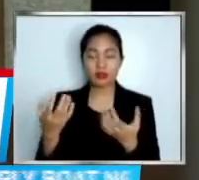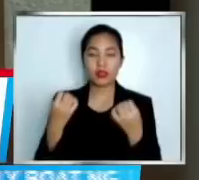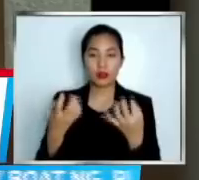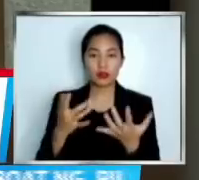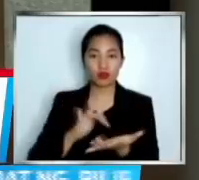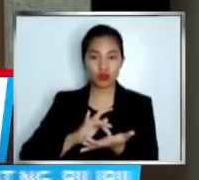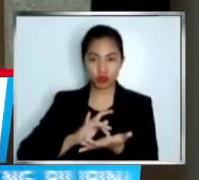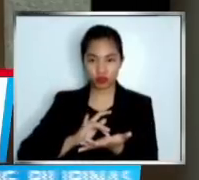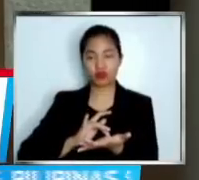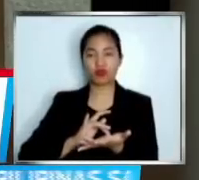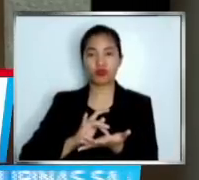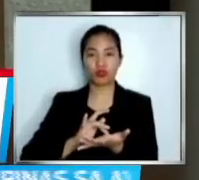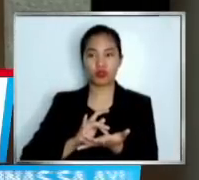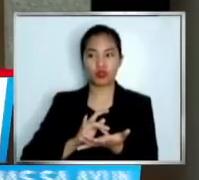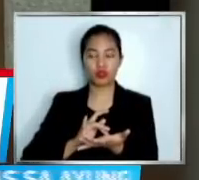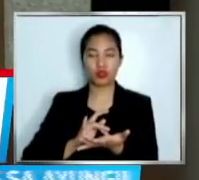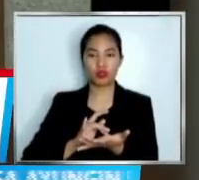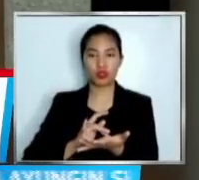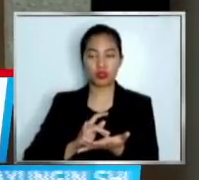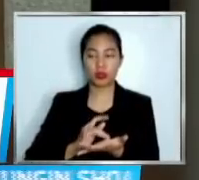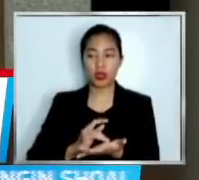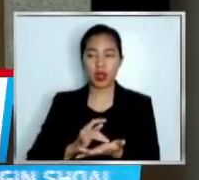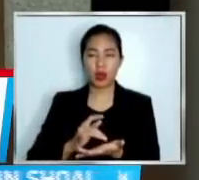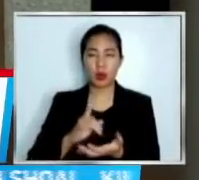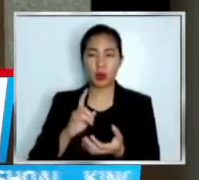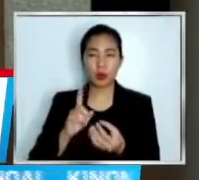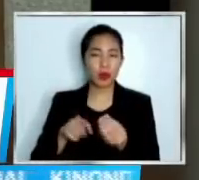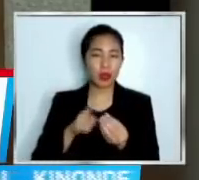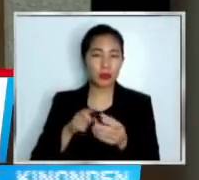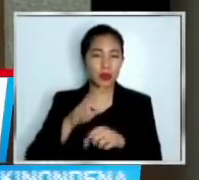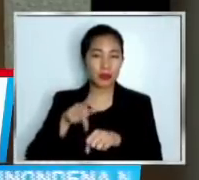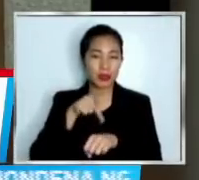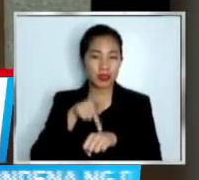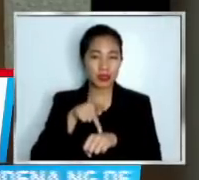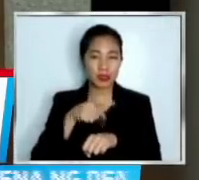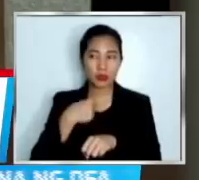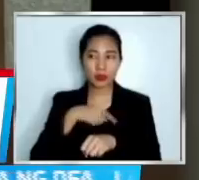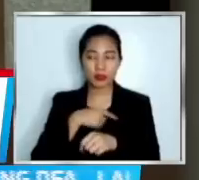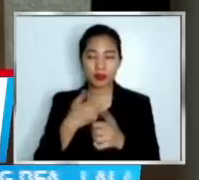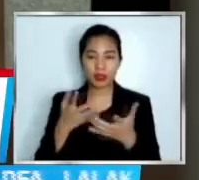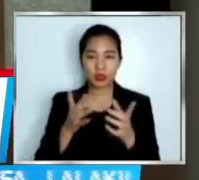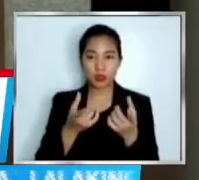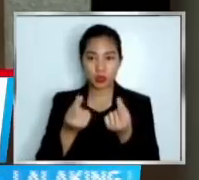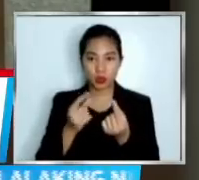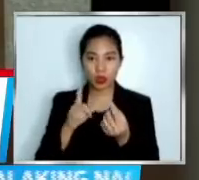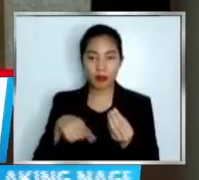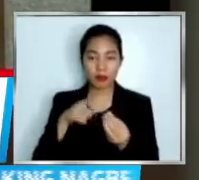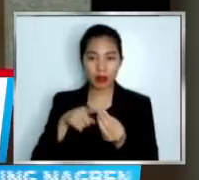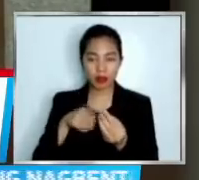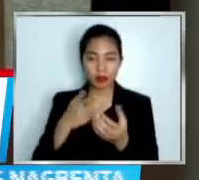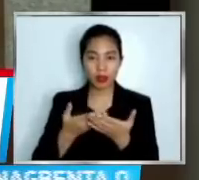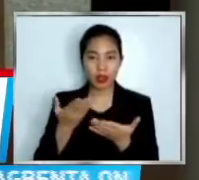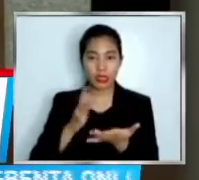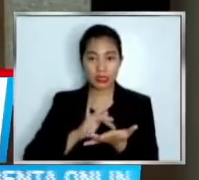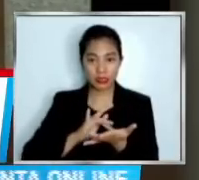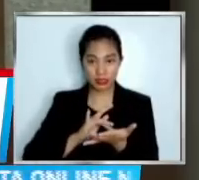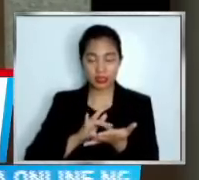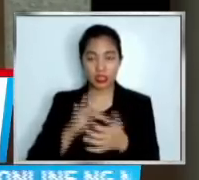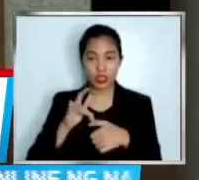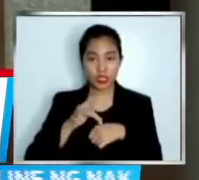How about us? Have we done at least initial steps to procure these pills? You know, I